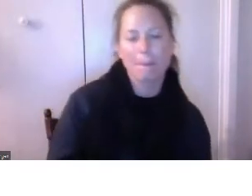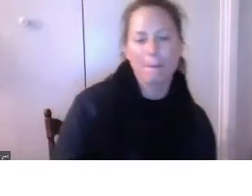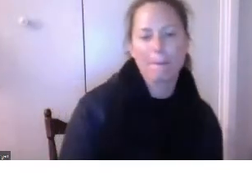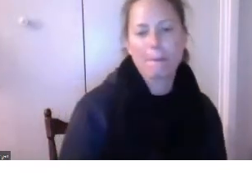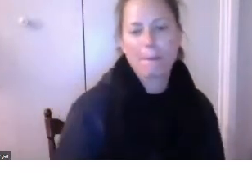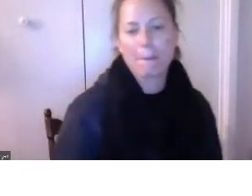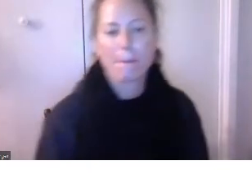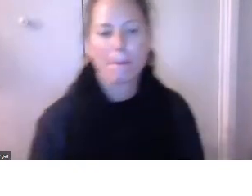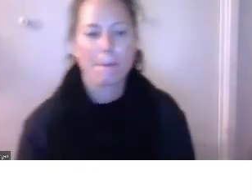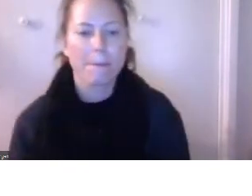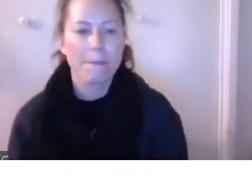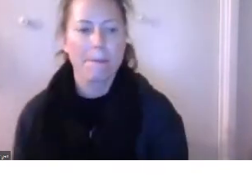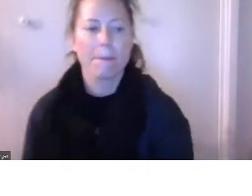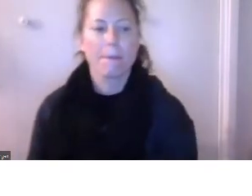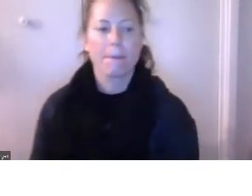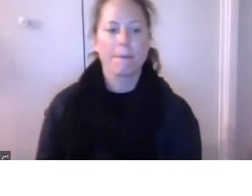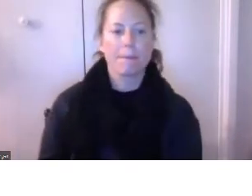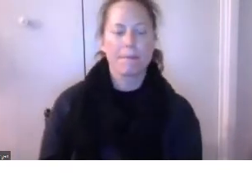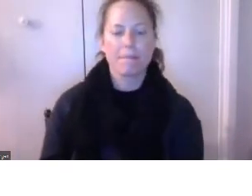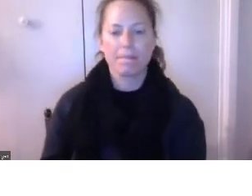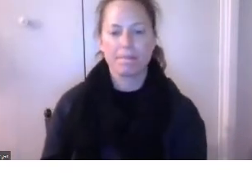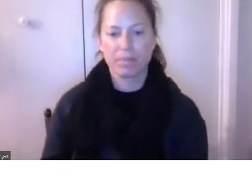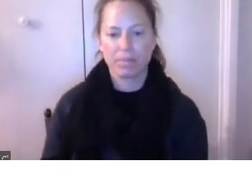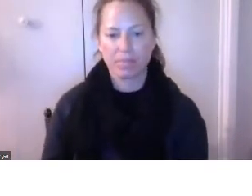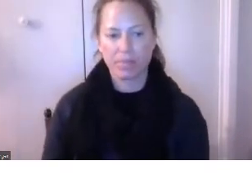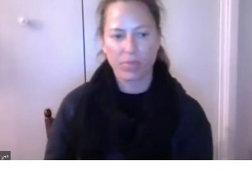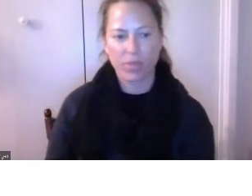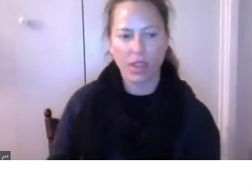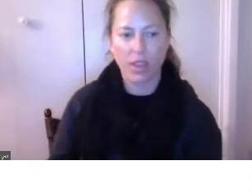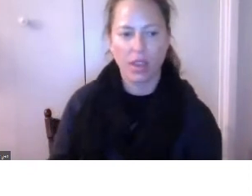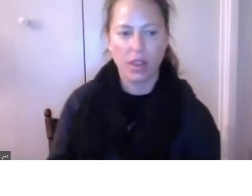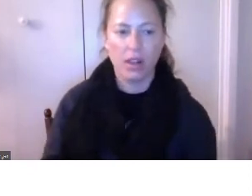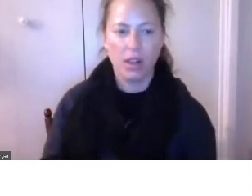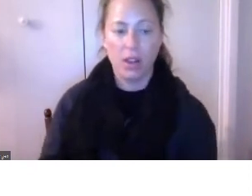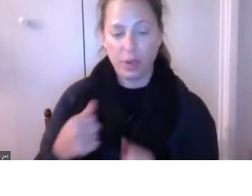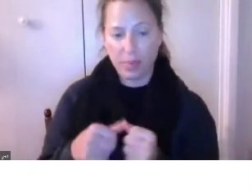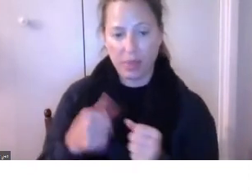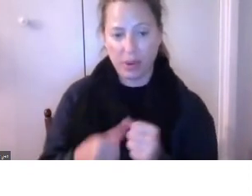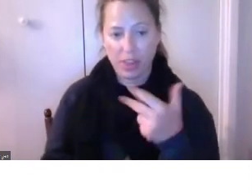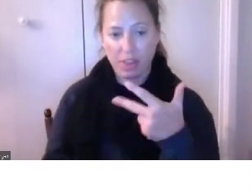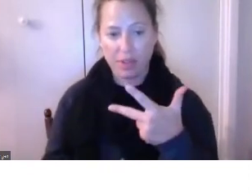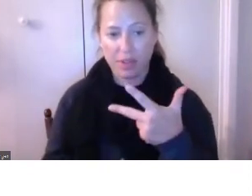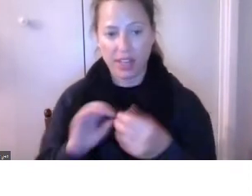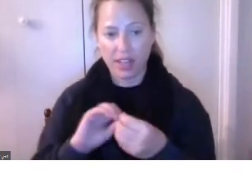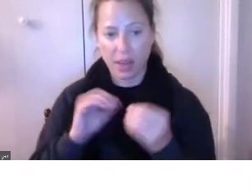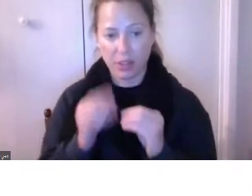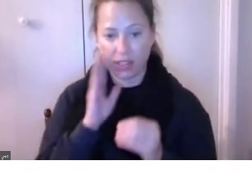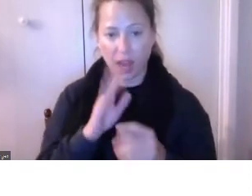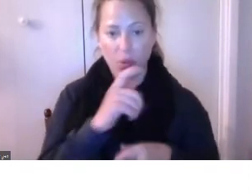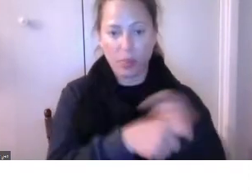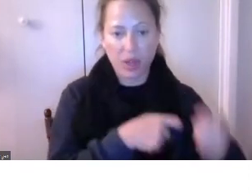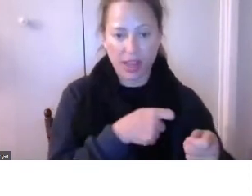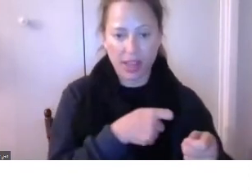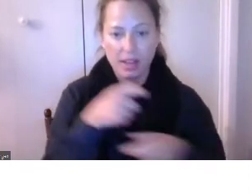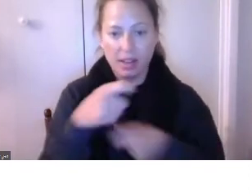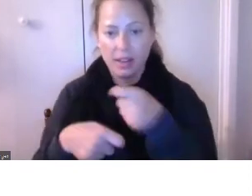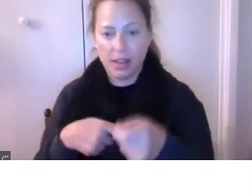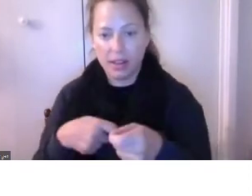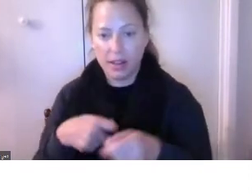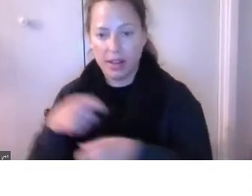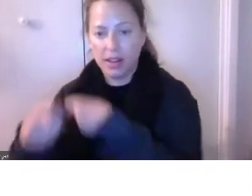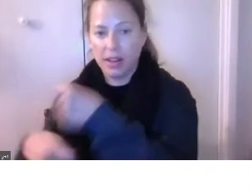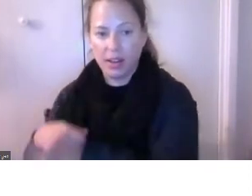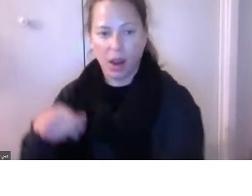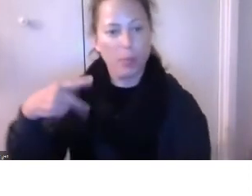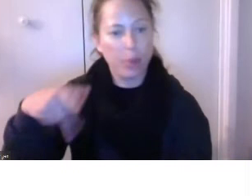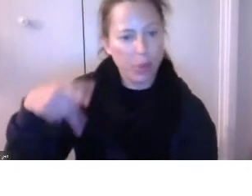Okay, so remember there's 3 numbers that I'm going to be plugging in. That one, and